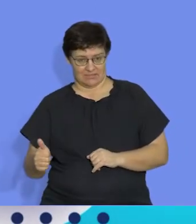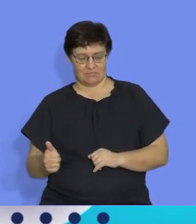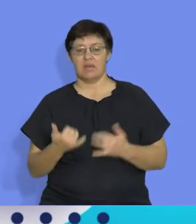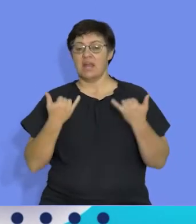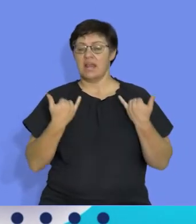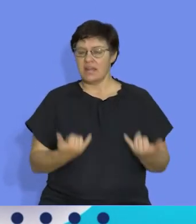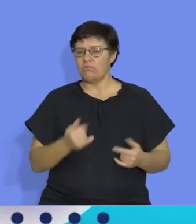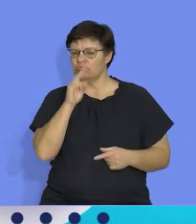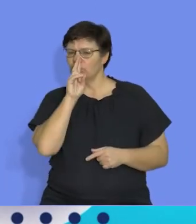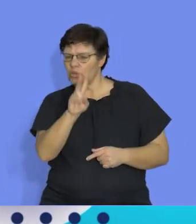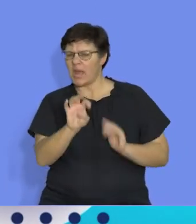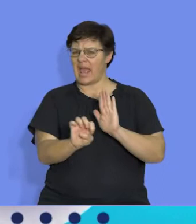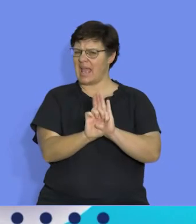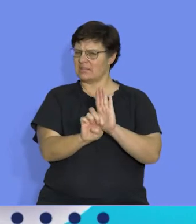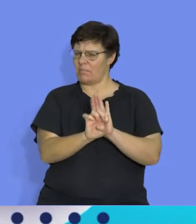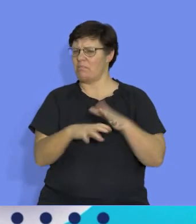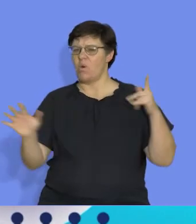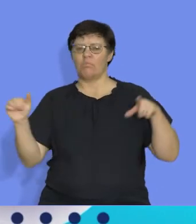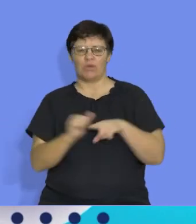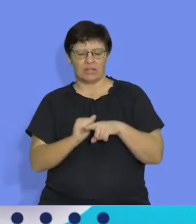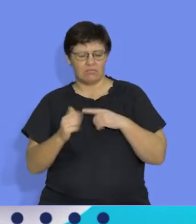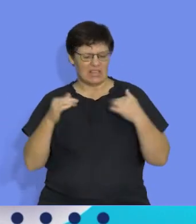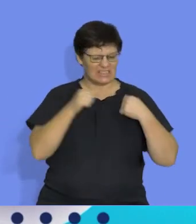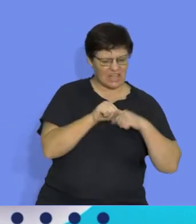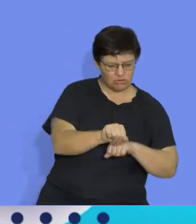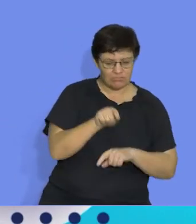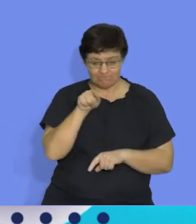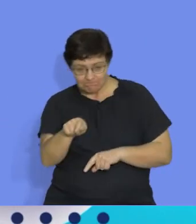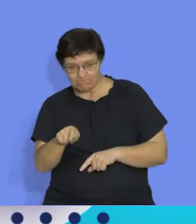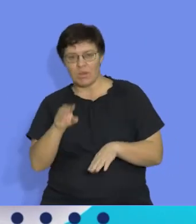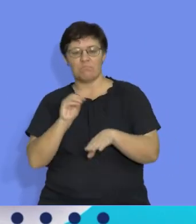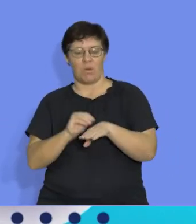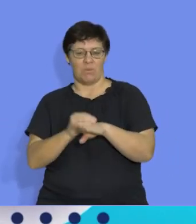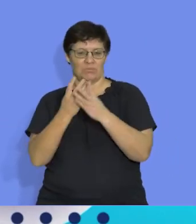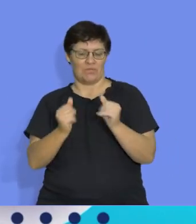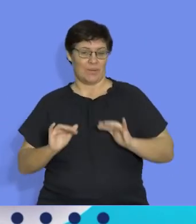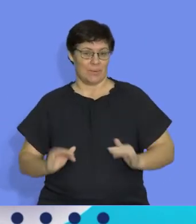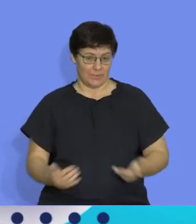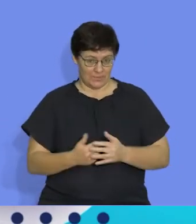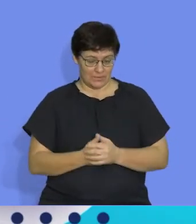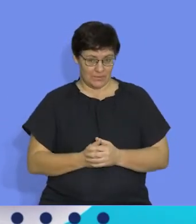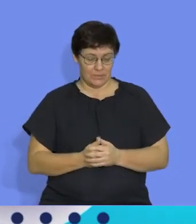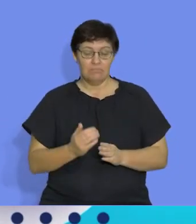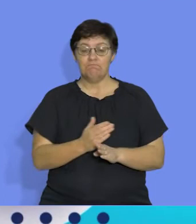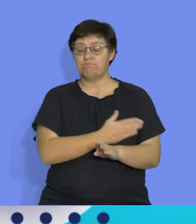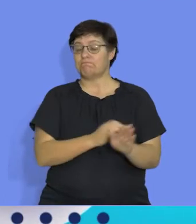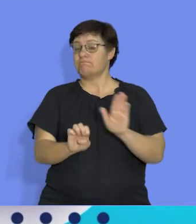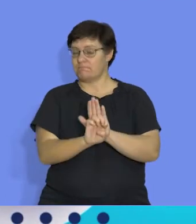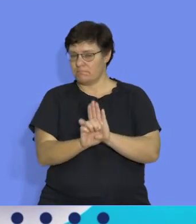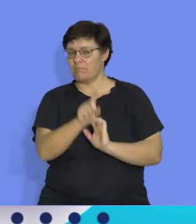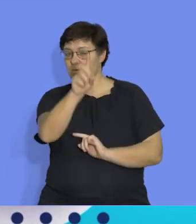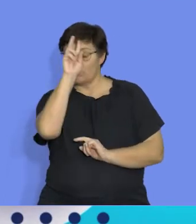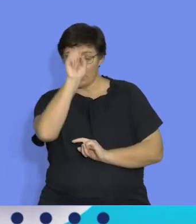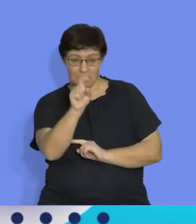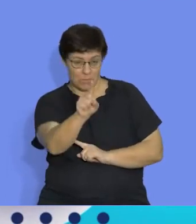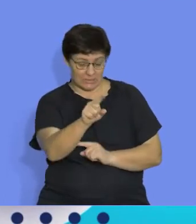more practical examples and strategies for solving geometric sequences. Before I get to the example, I just want to remind